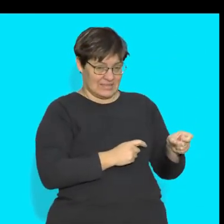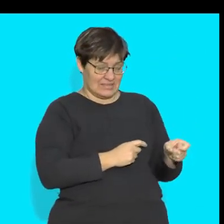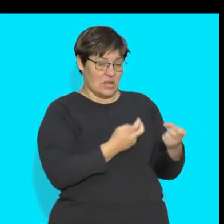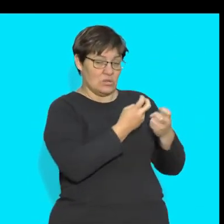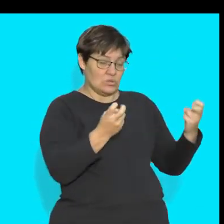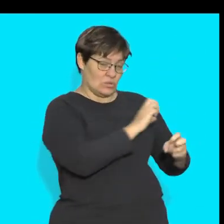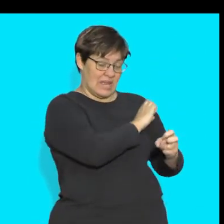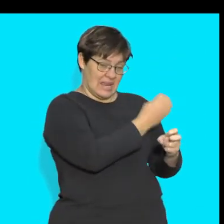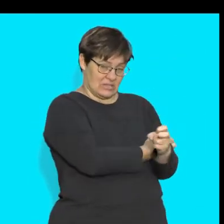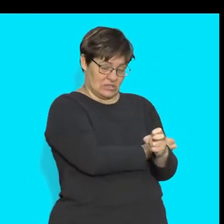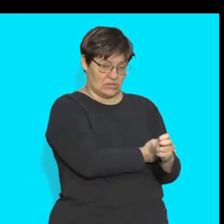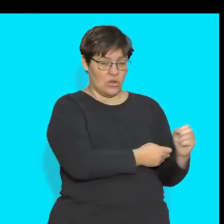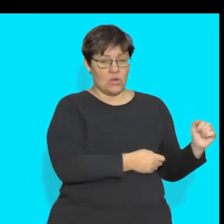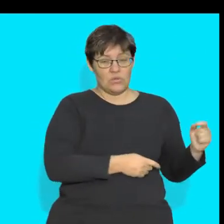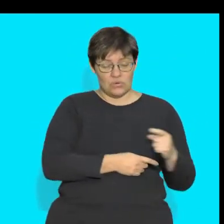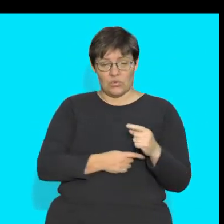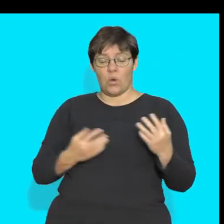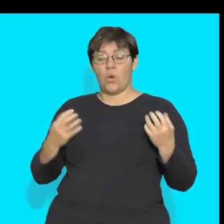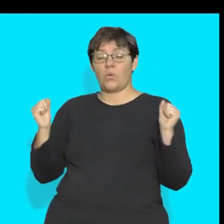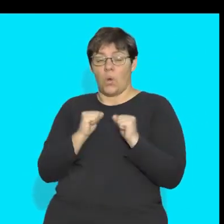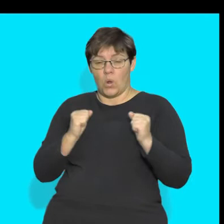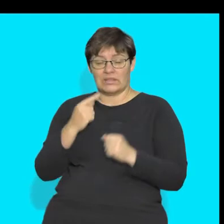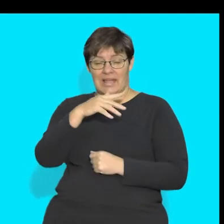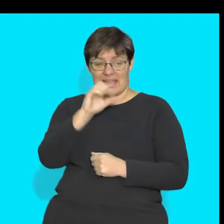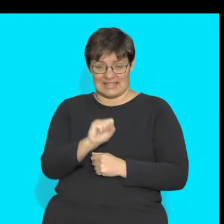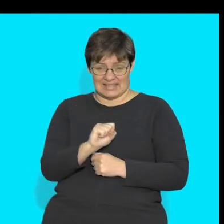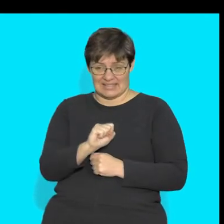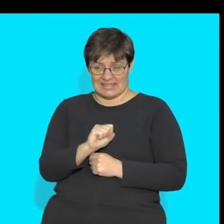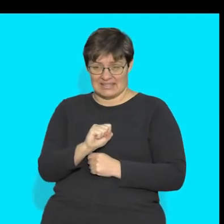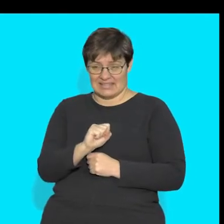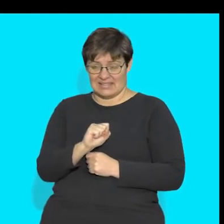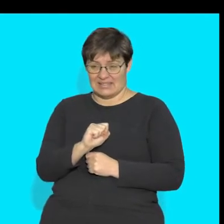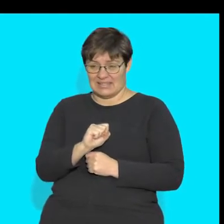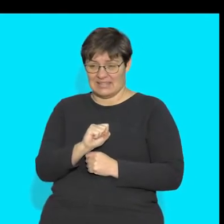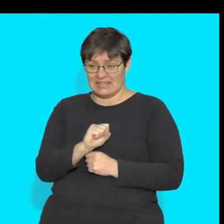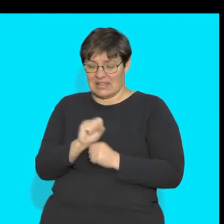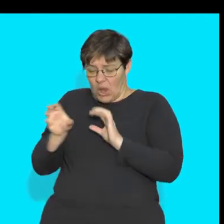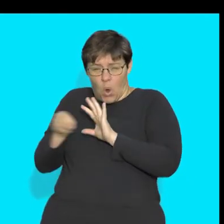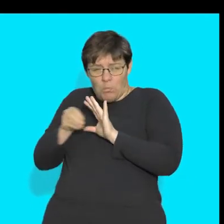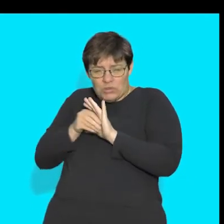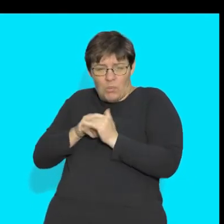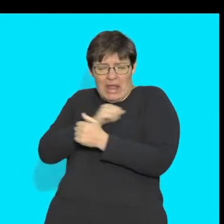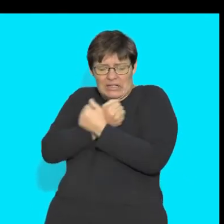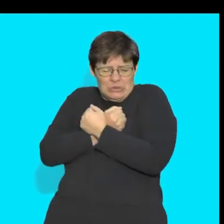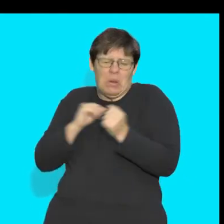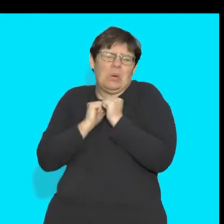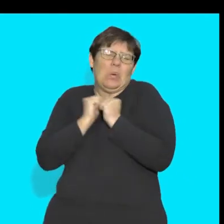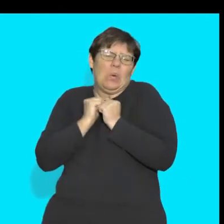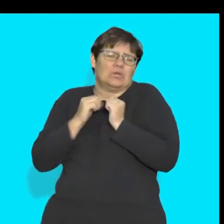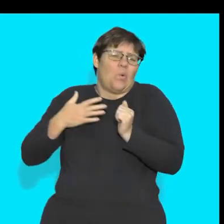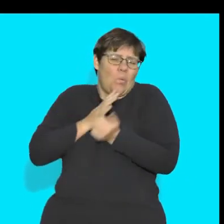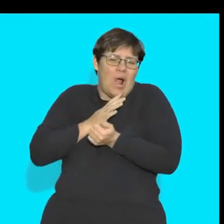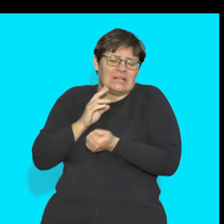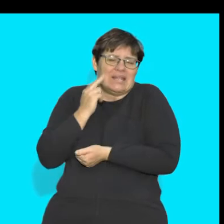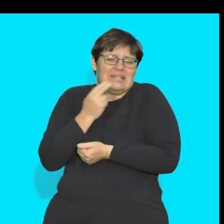the energy, goes through a cold gas, that cold gas absorbs the energy. So I'm going to keep some of these frequencies